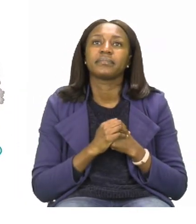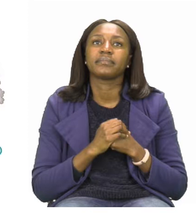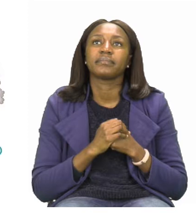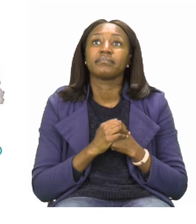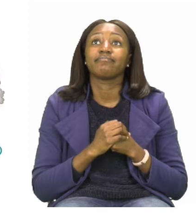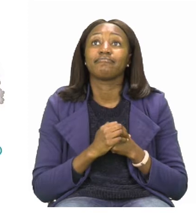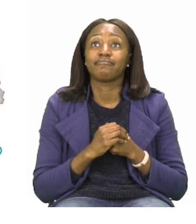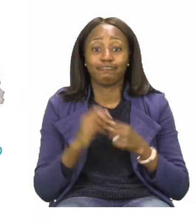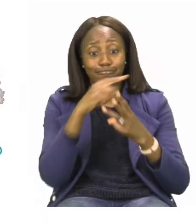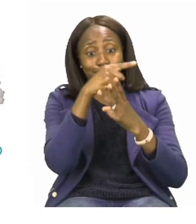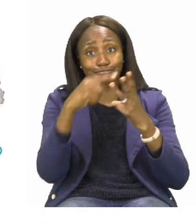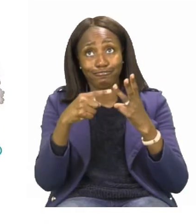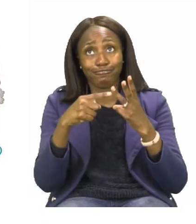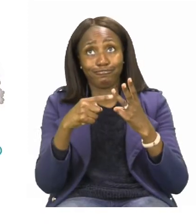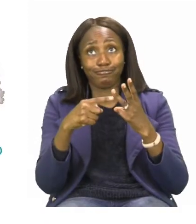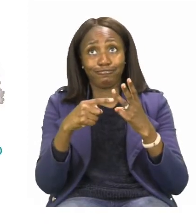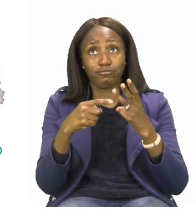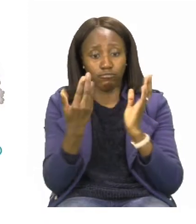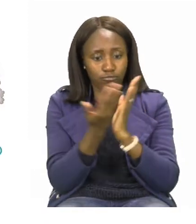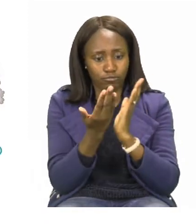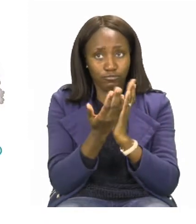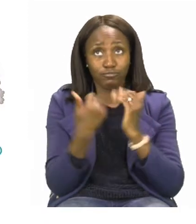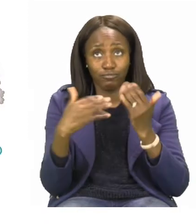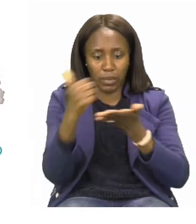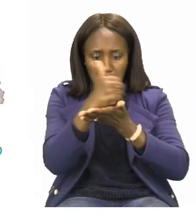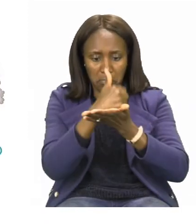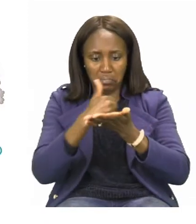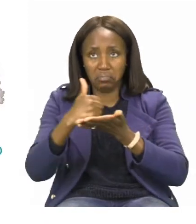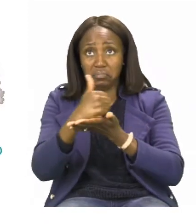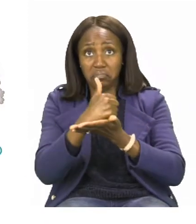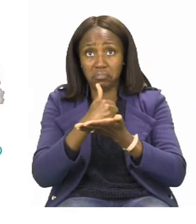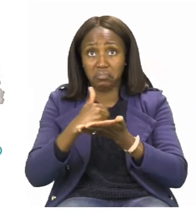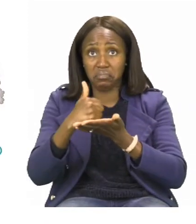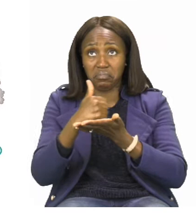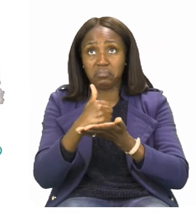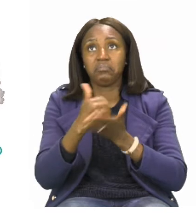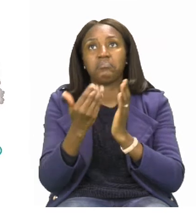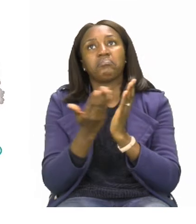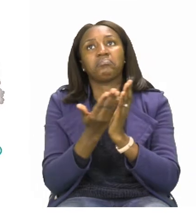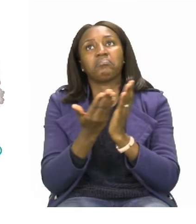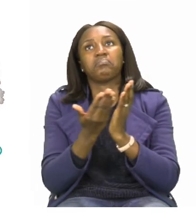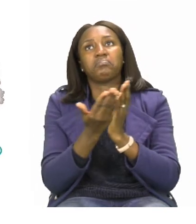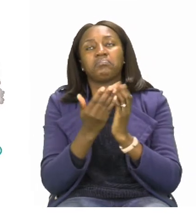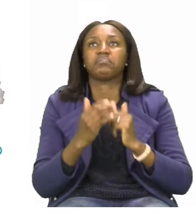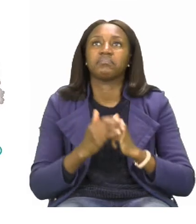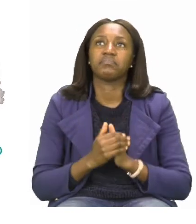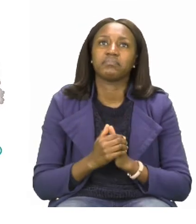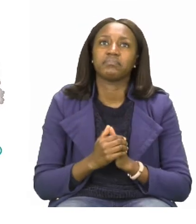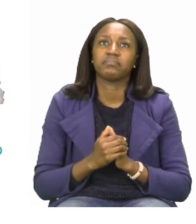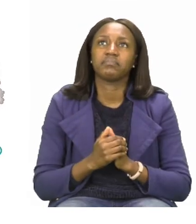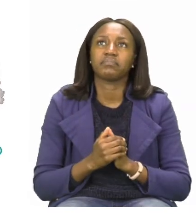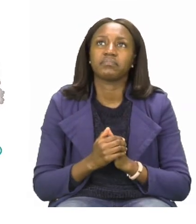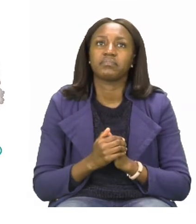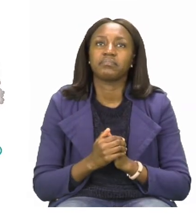So the three friends started a clean up today at school. Clean up